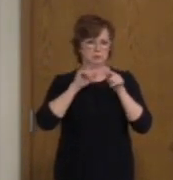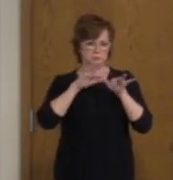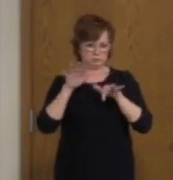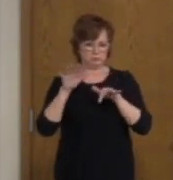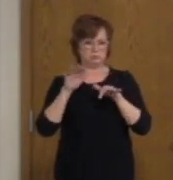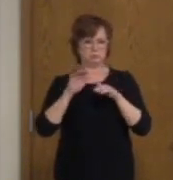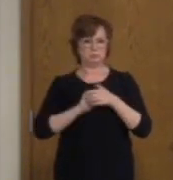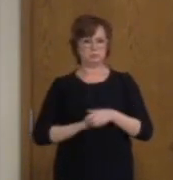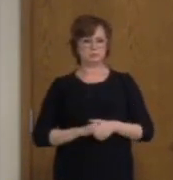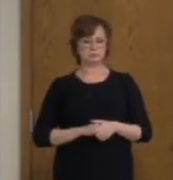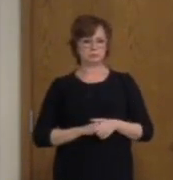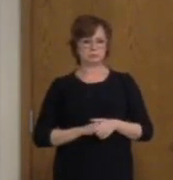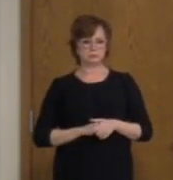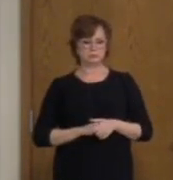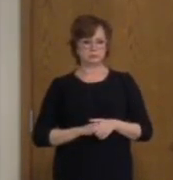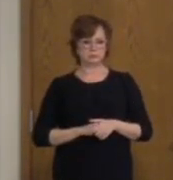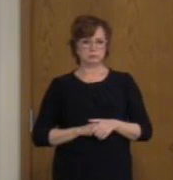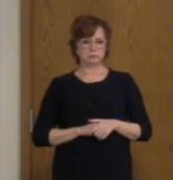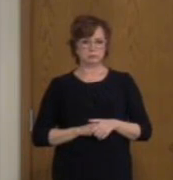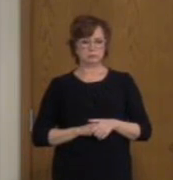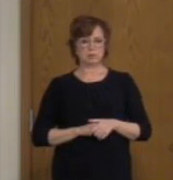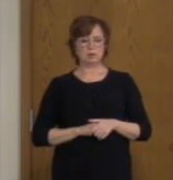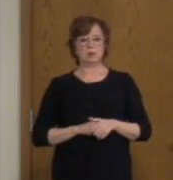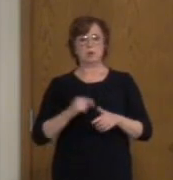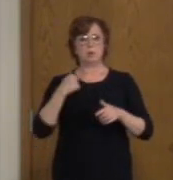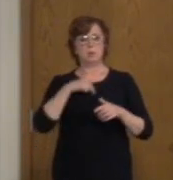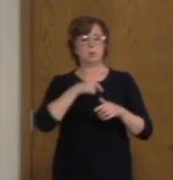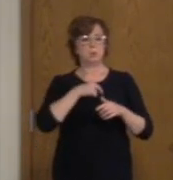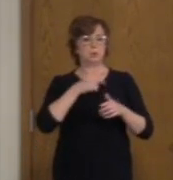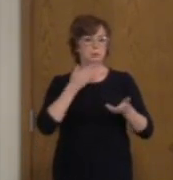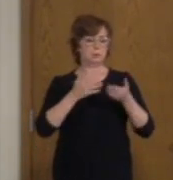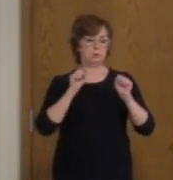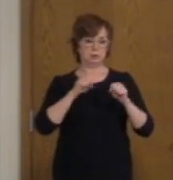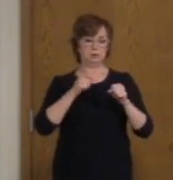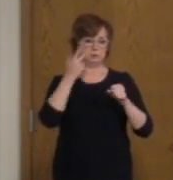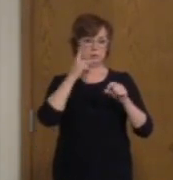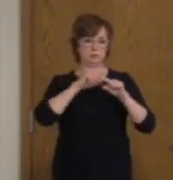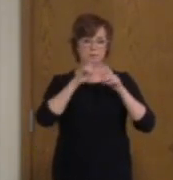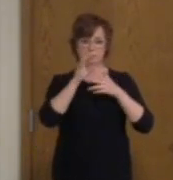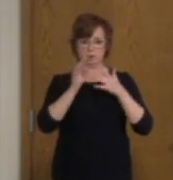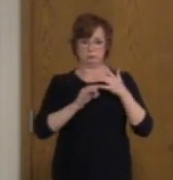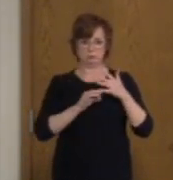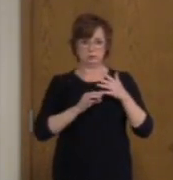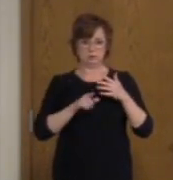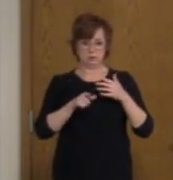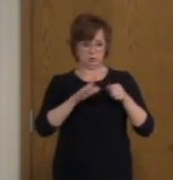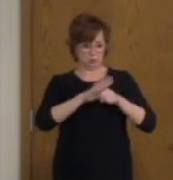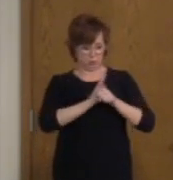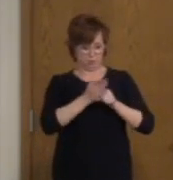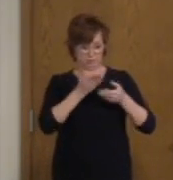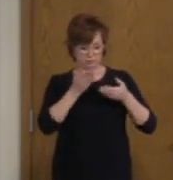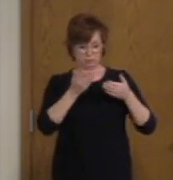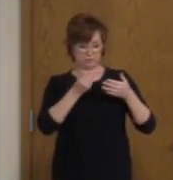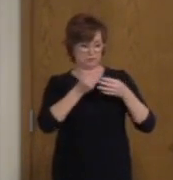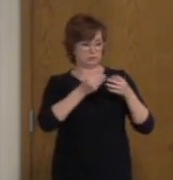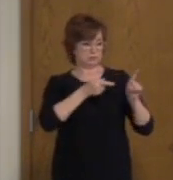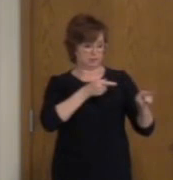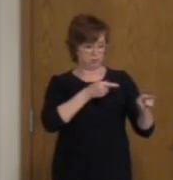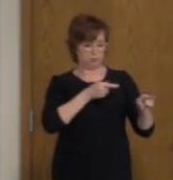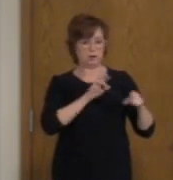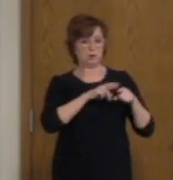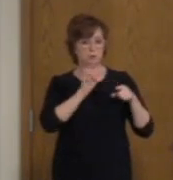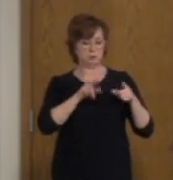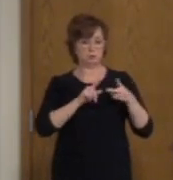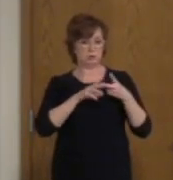at are there other options to increase our surge capacity, like reducing other non-COVID services, which are still available to us both in